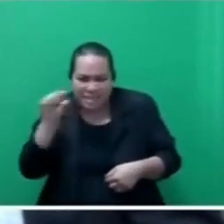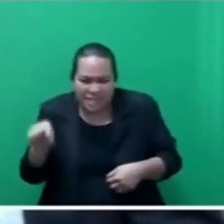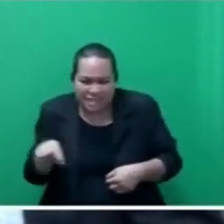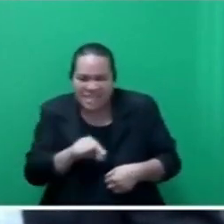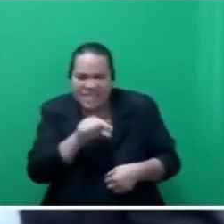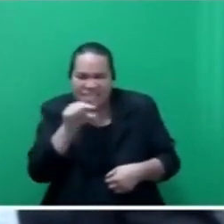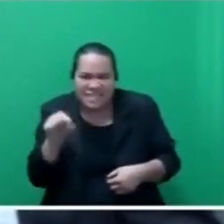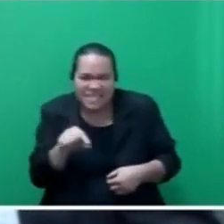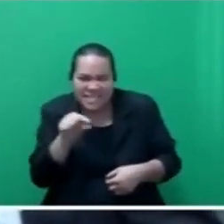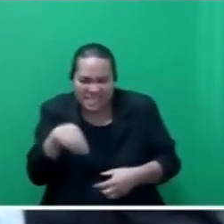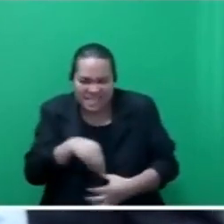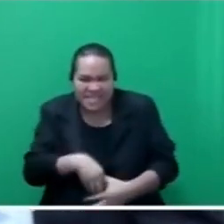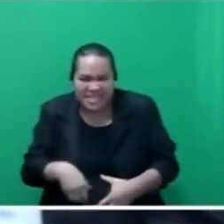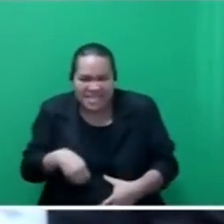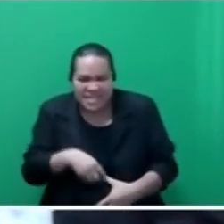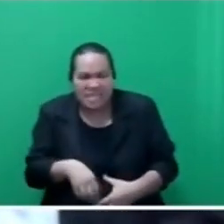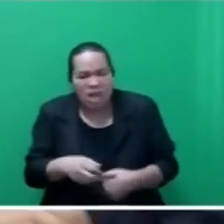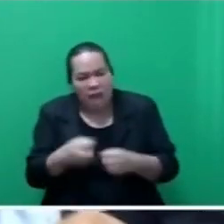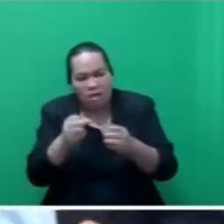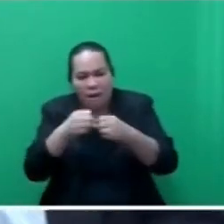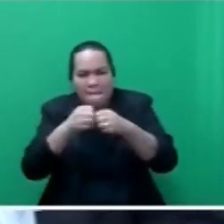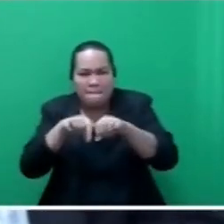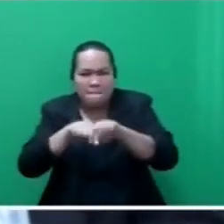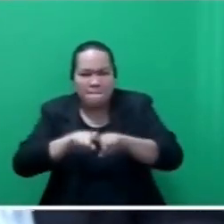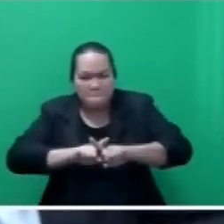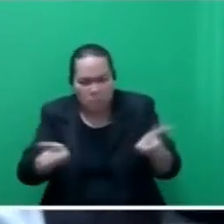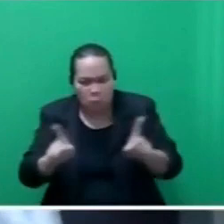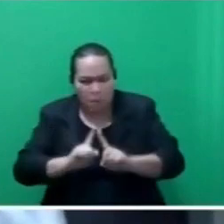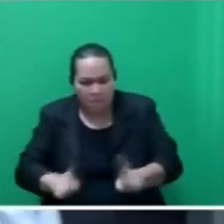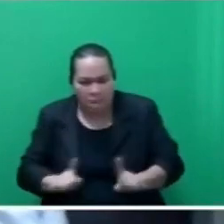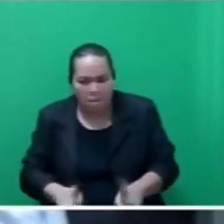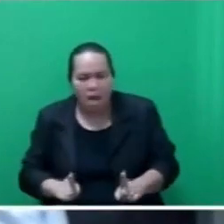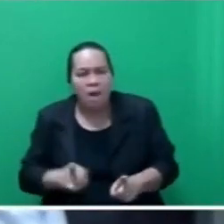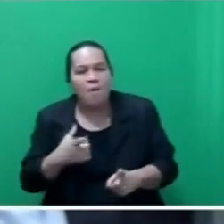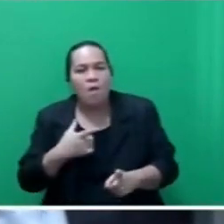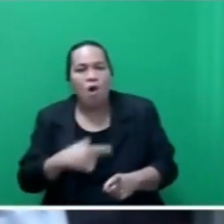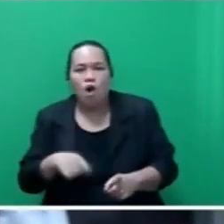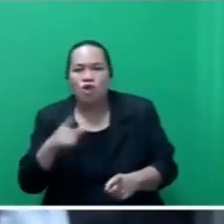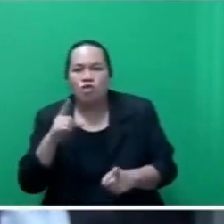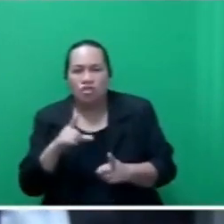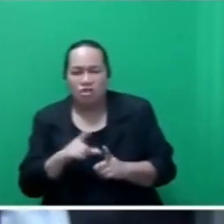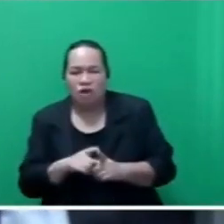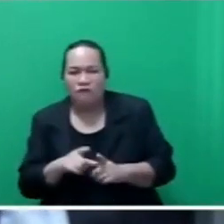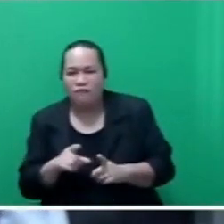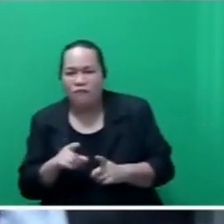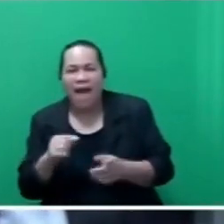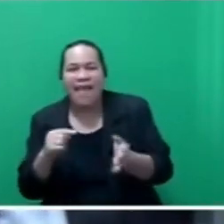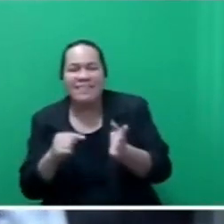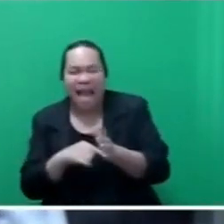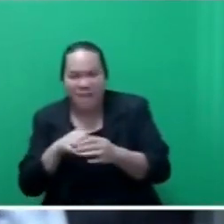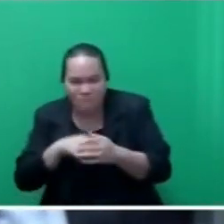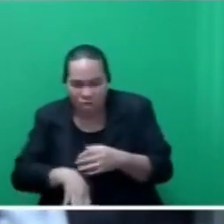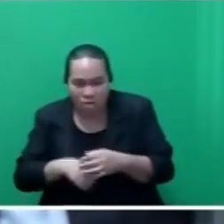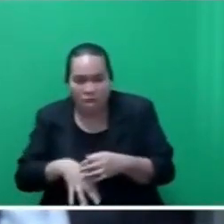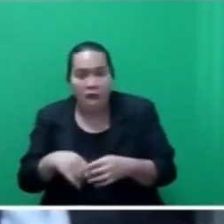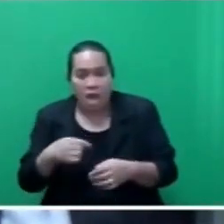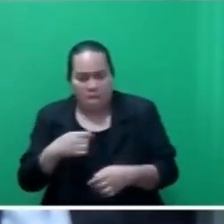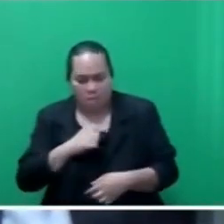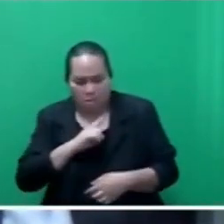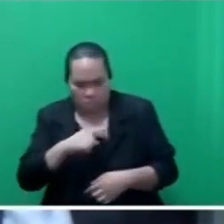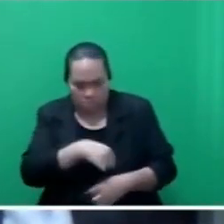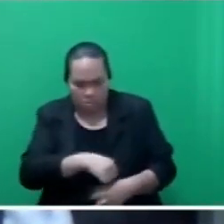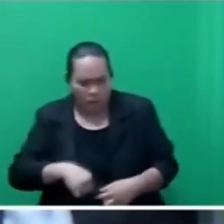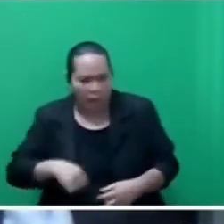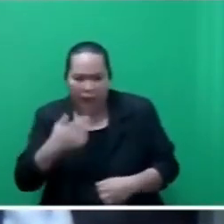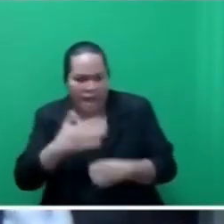typhoid, ruptured it because of diarrheal diseases. Some of them died. When I was in that operating theatre, I never saw Kurundrani,